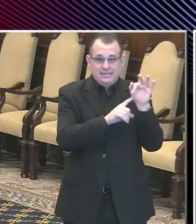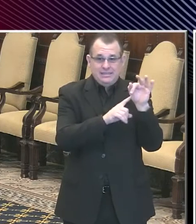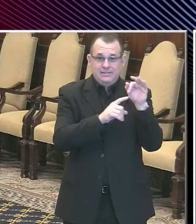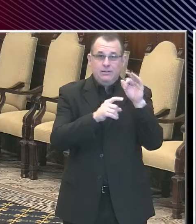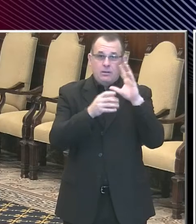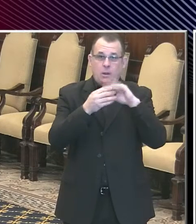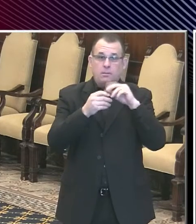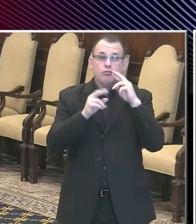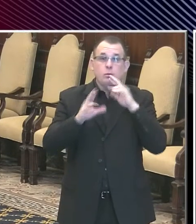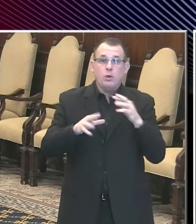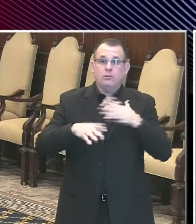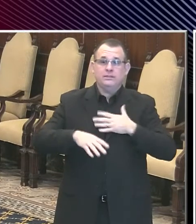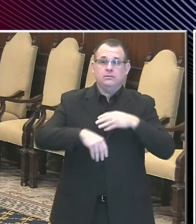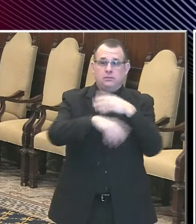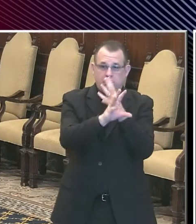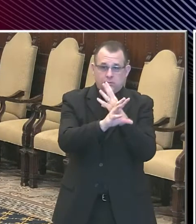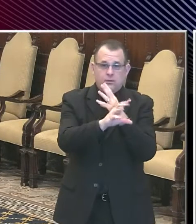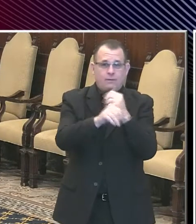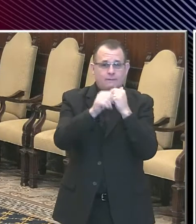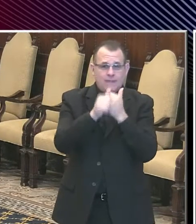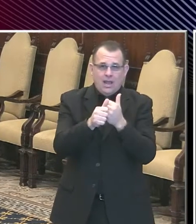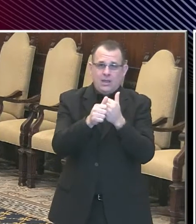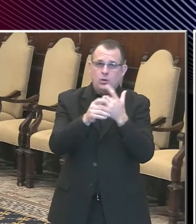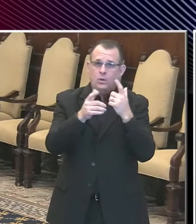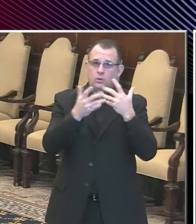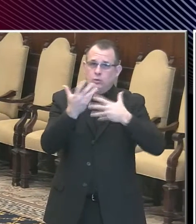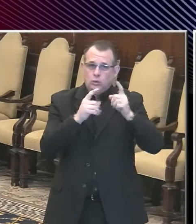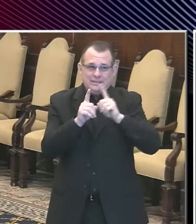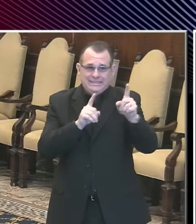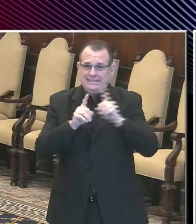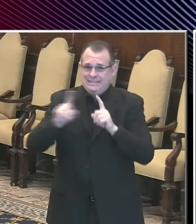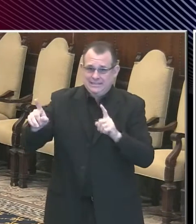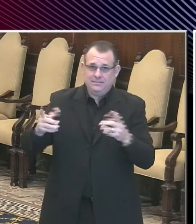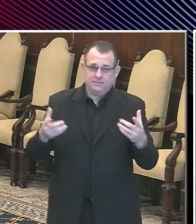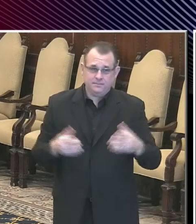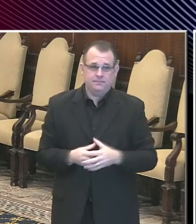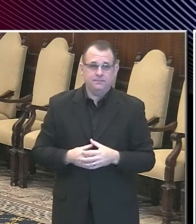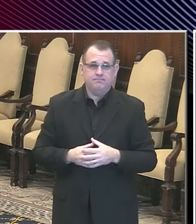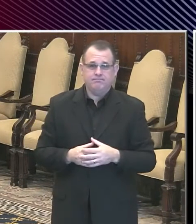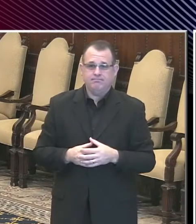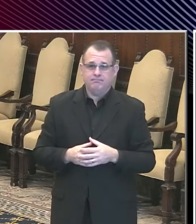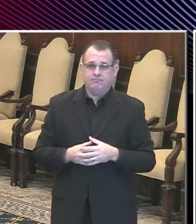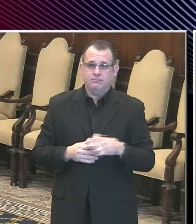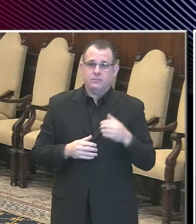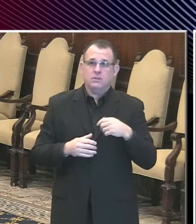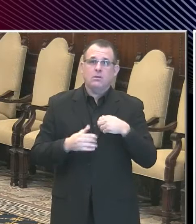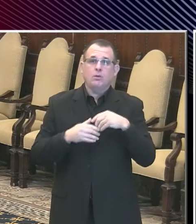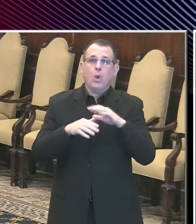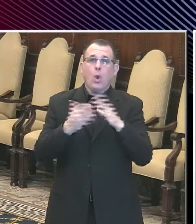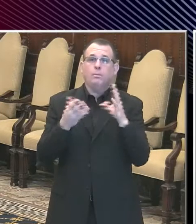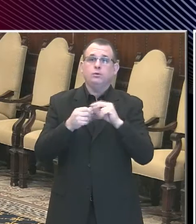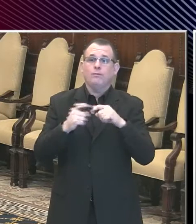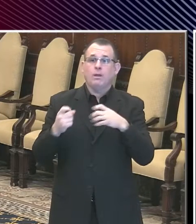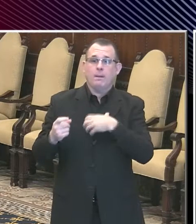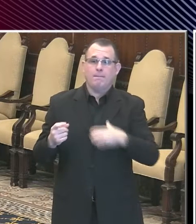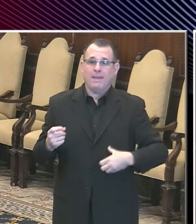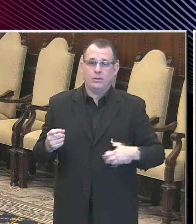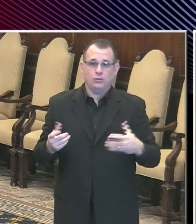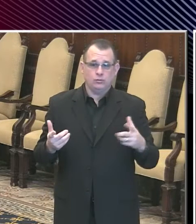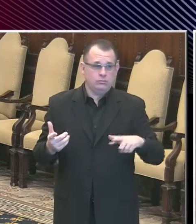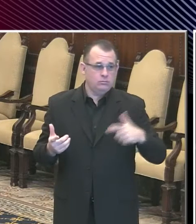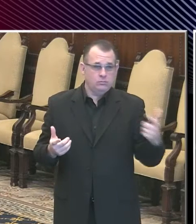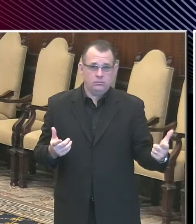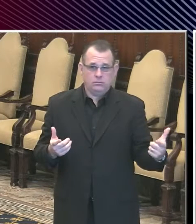social distancing guidelines. We will now begin our briefing with opening remarks from Mayor Jim Kenney. Mayor, you now have the floor. Thank